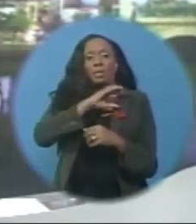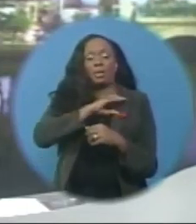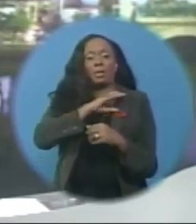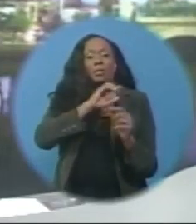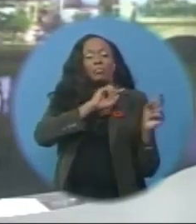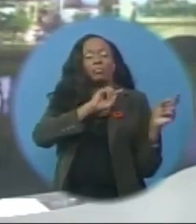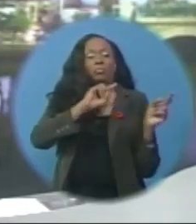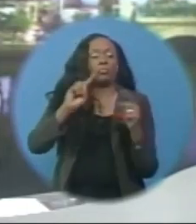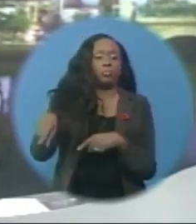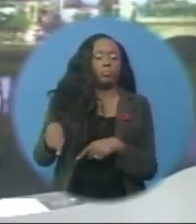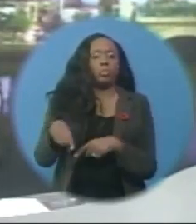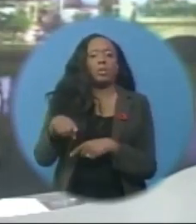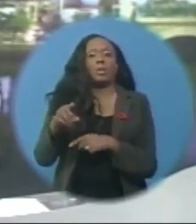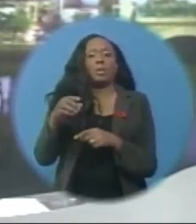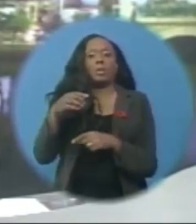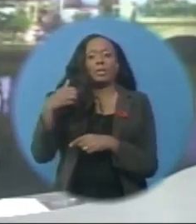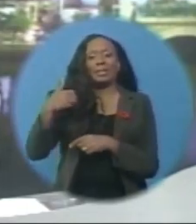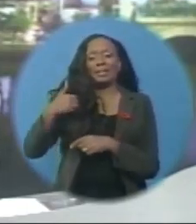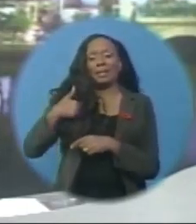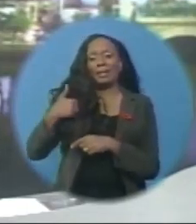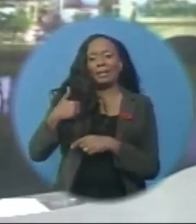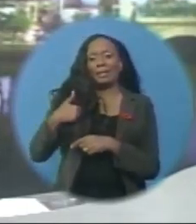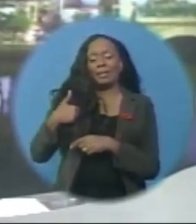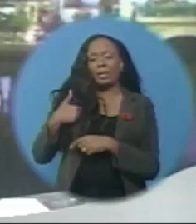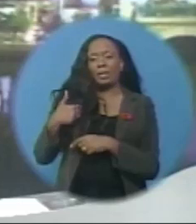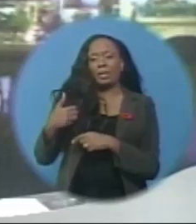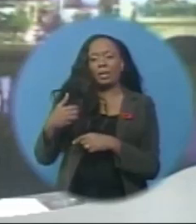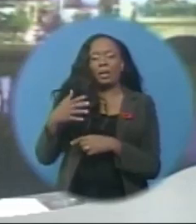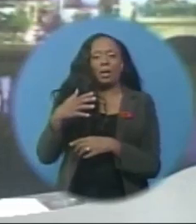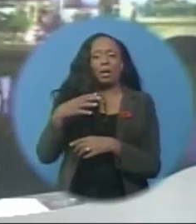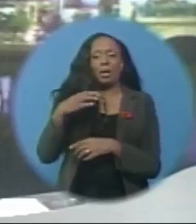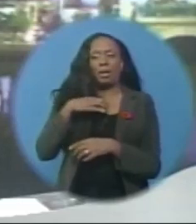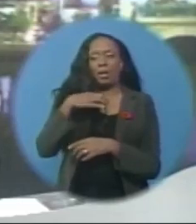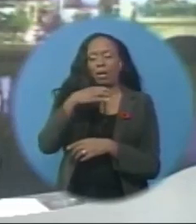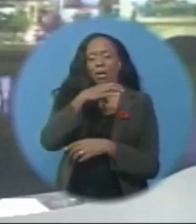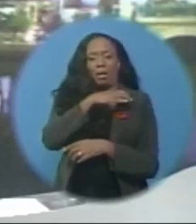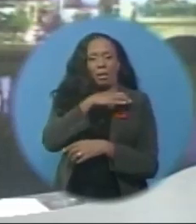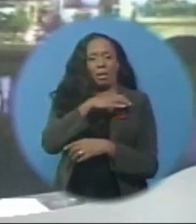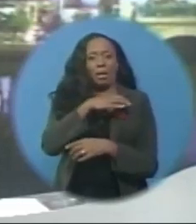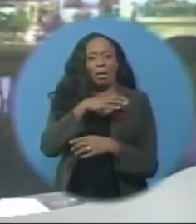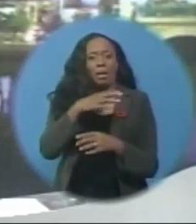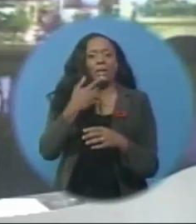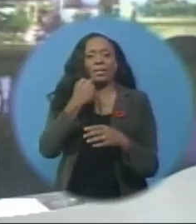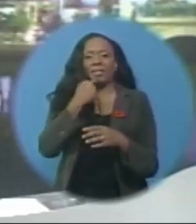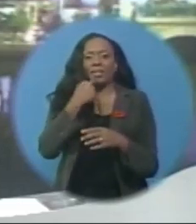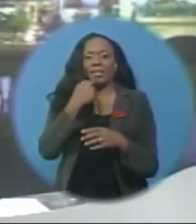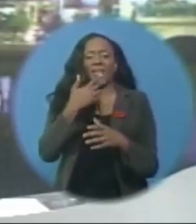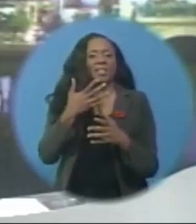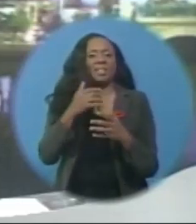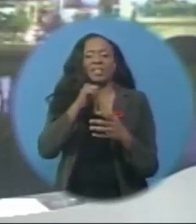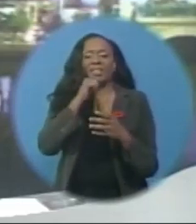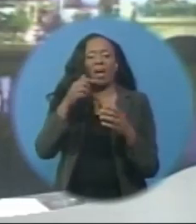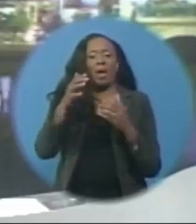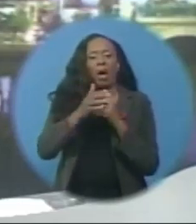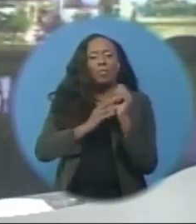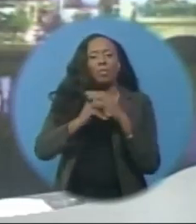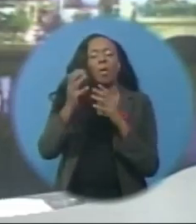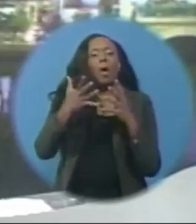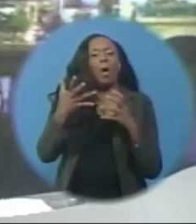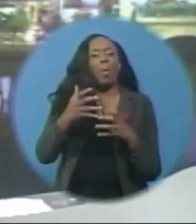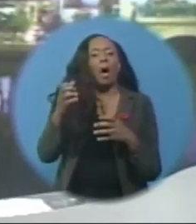request asylum in Canada, said he's disappointed with government's response to increasing attacks and the murder of several